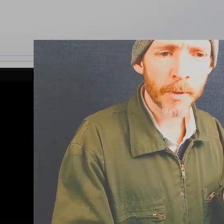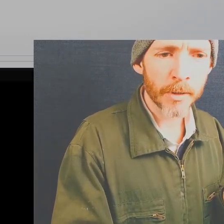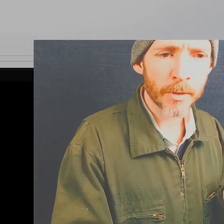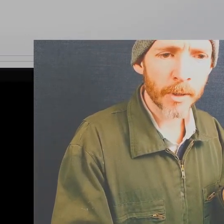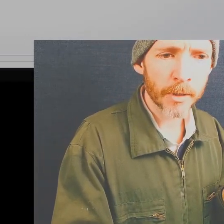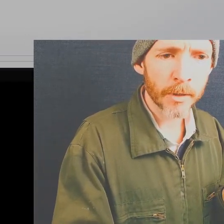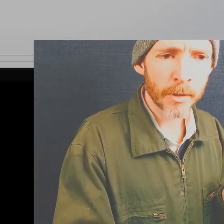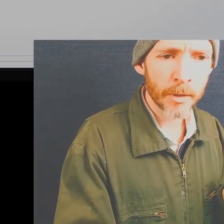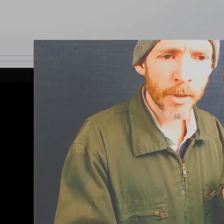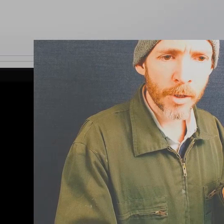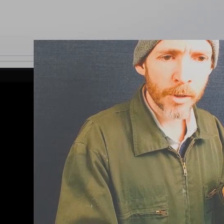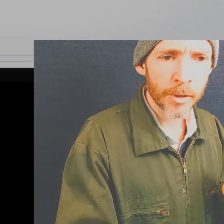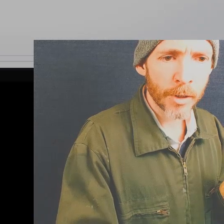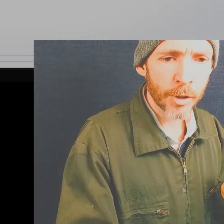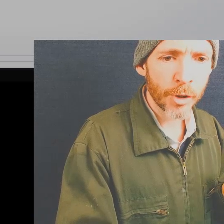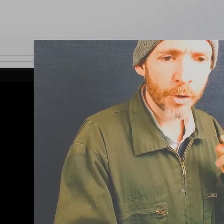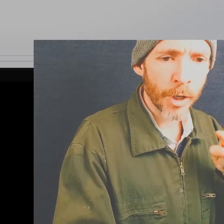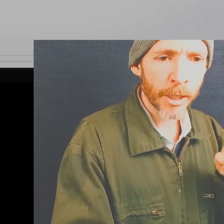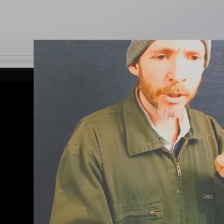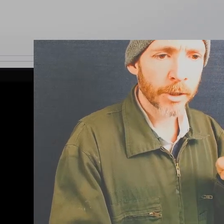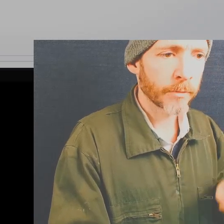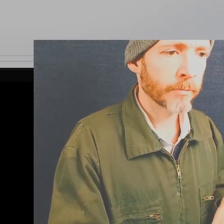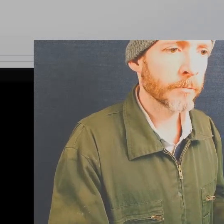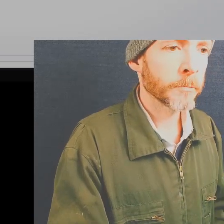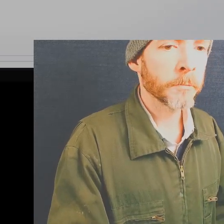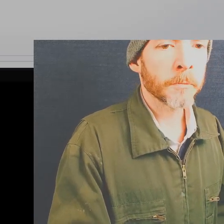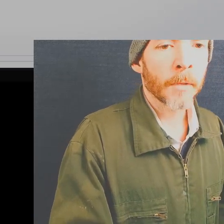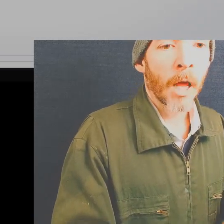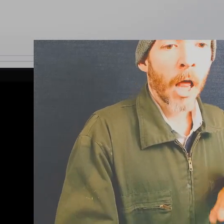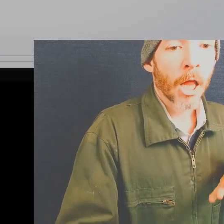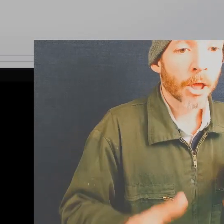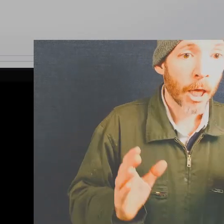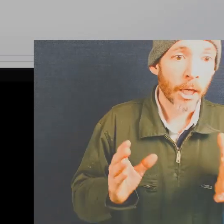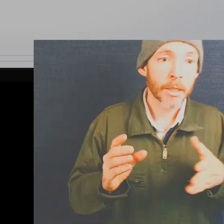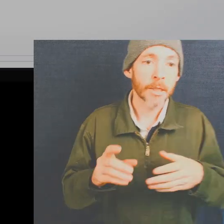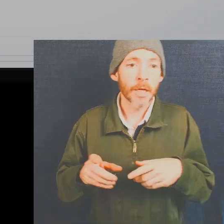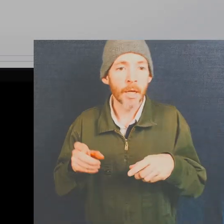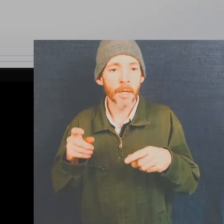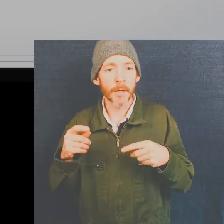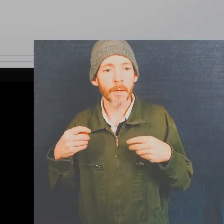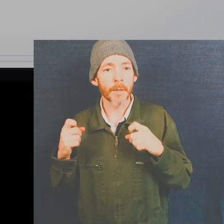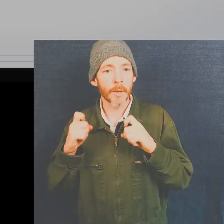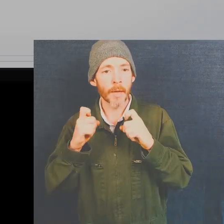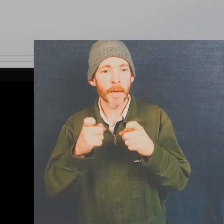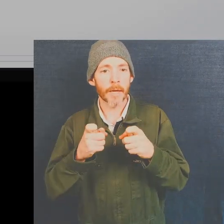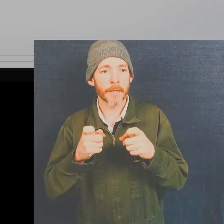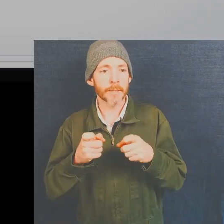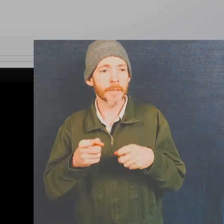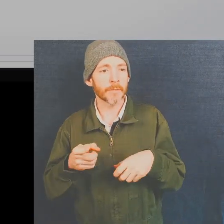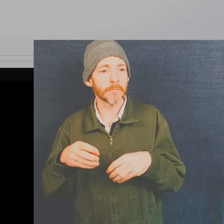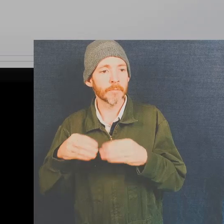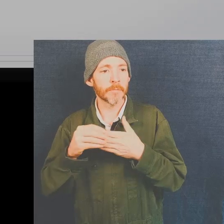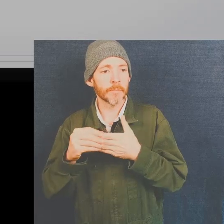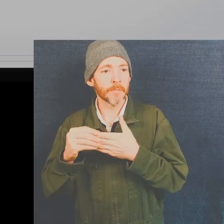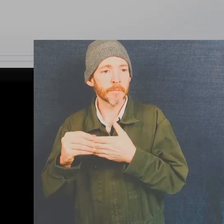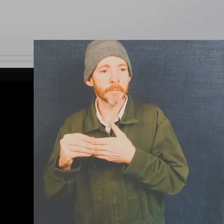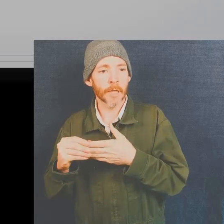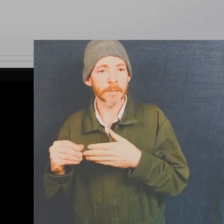gotta spell it this direction. This direction. Let's add